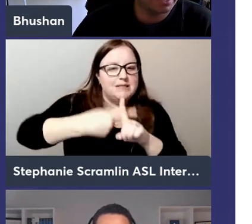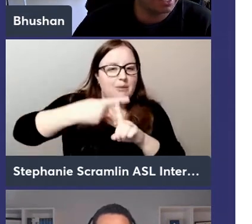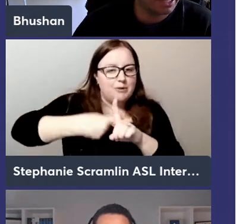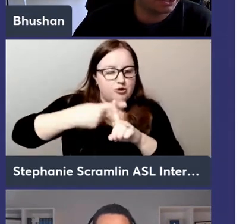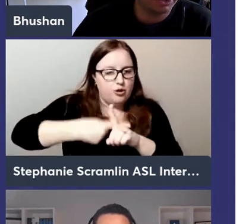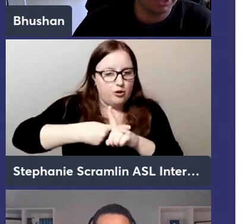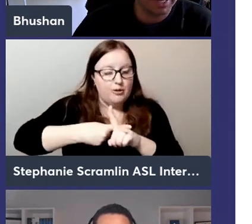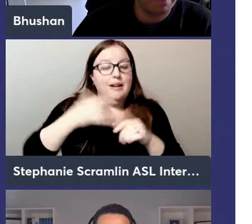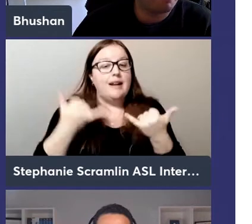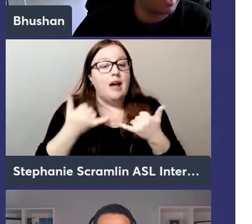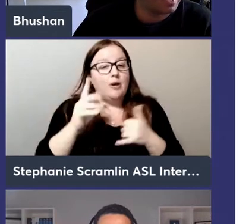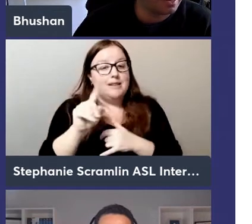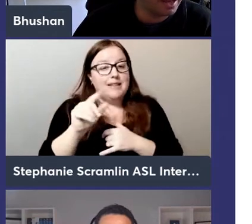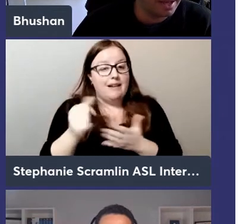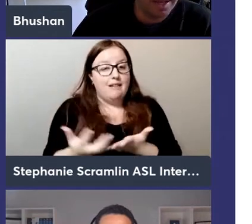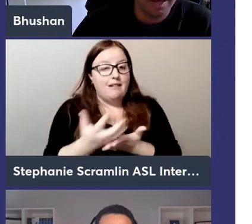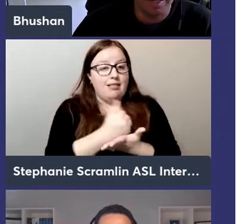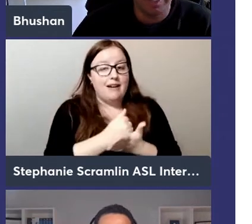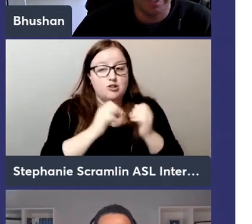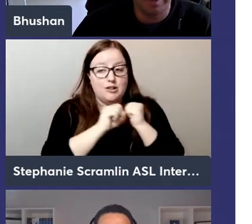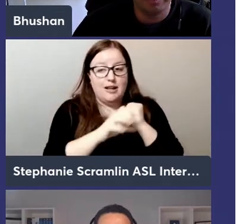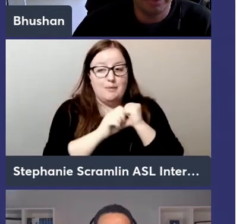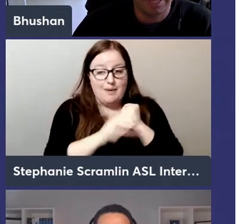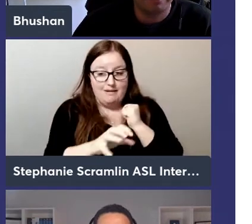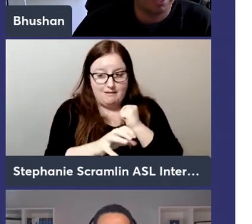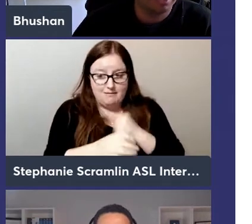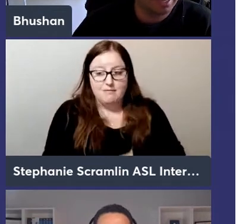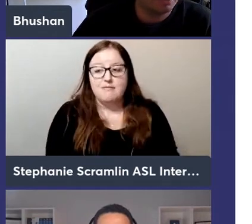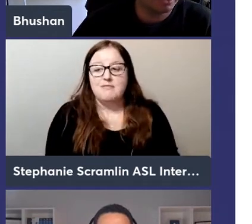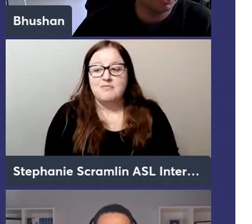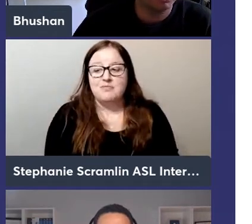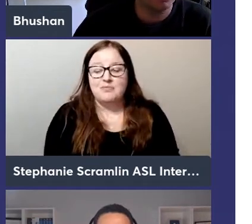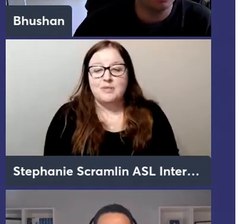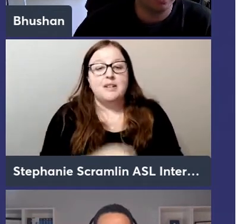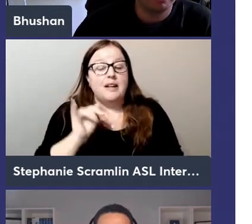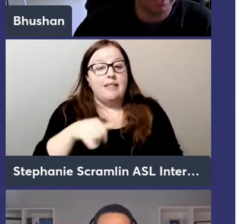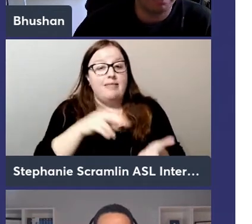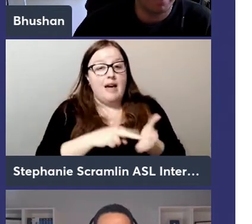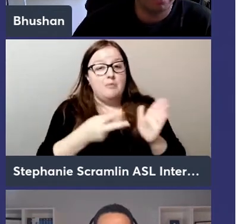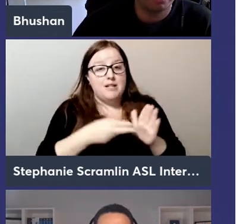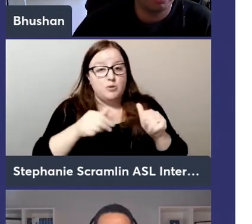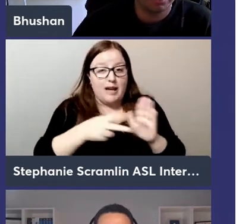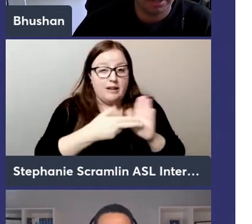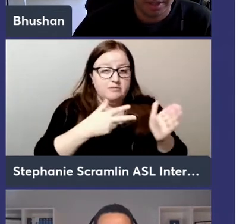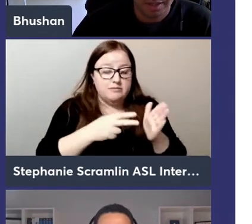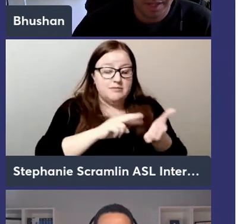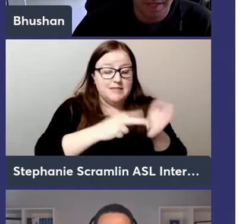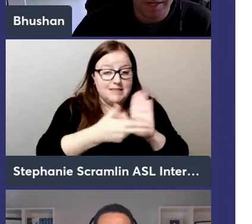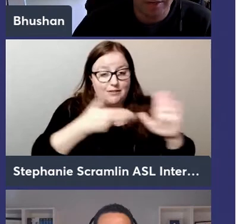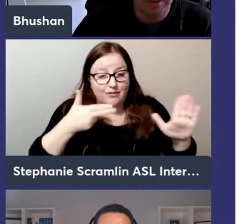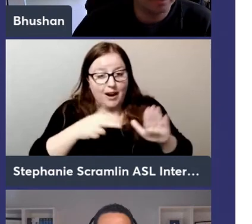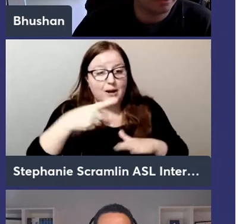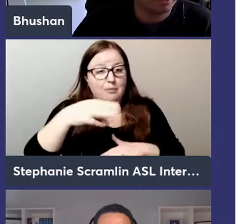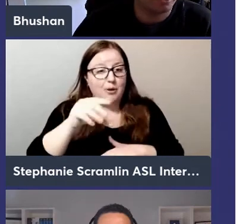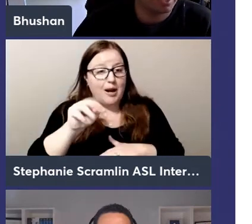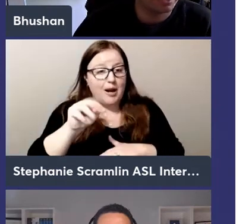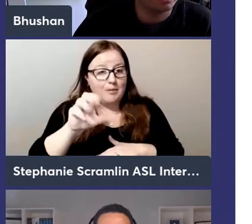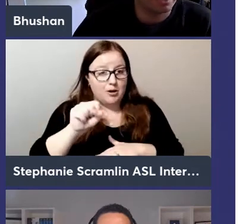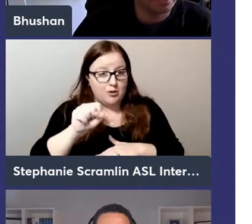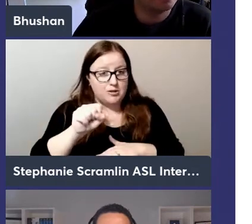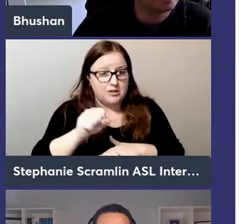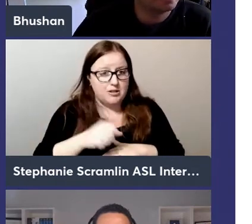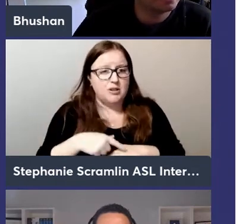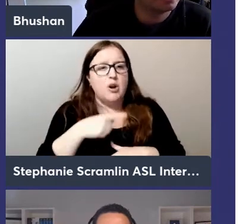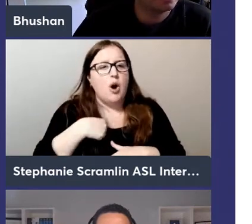data collection campaign that will allow us to define the parameters. Yeah, and we